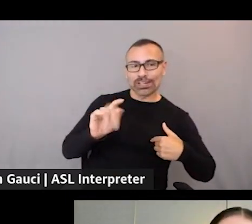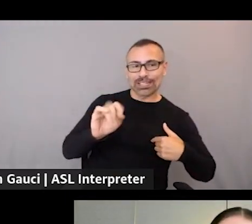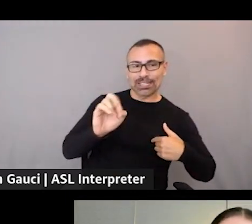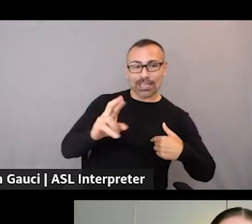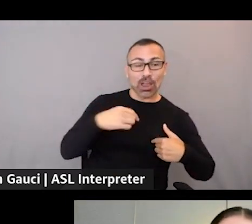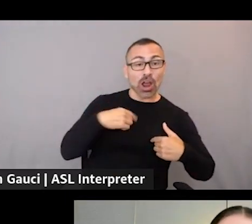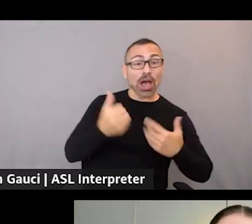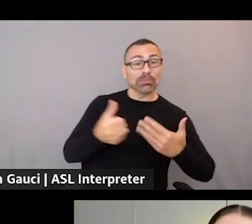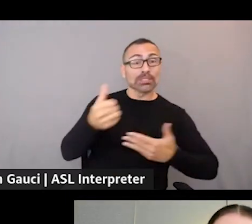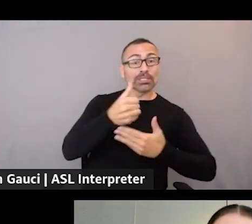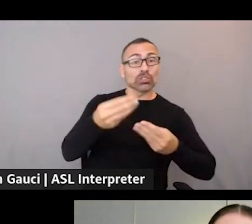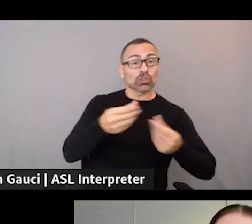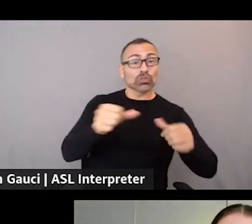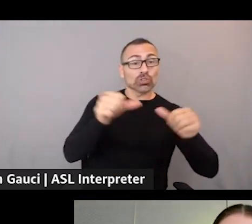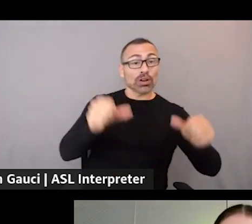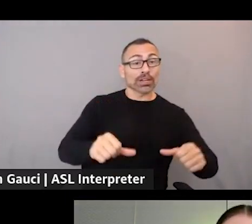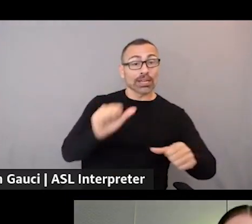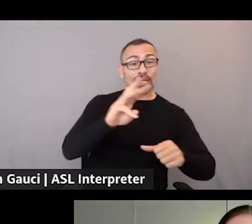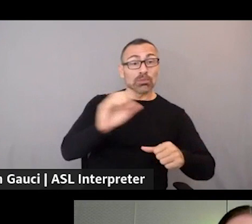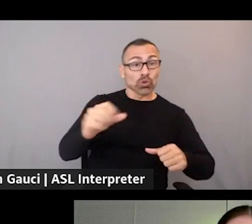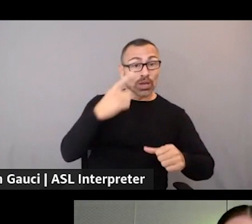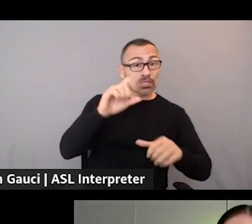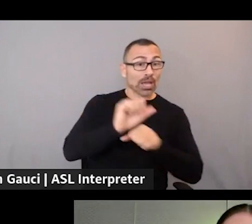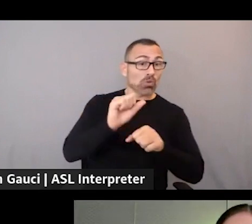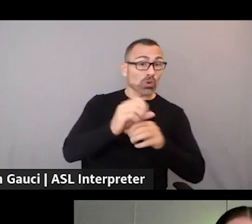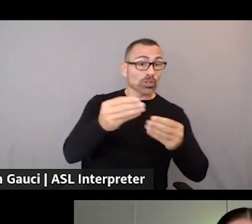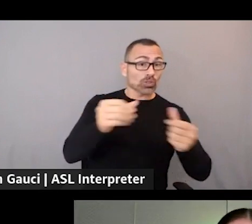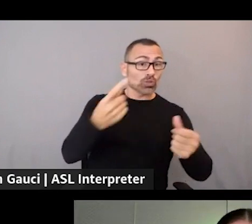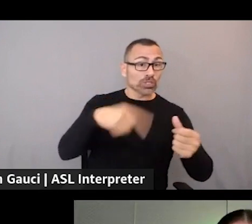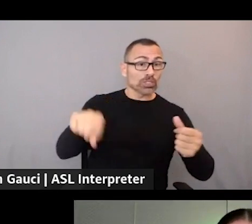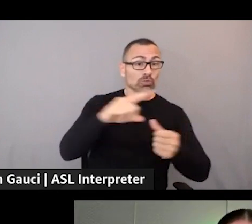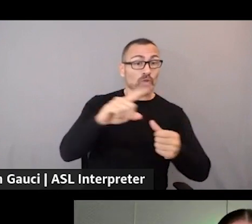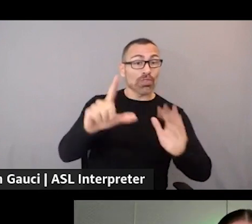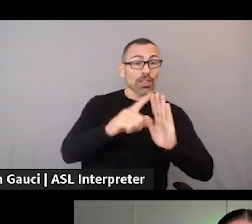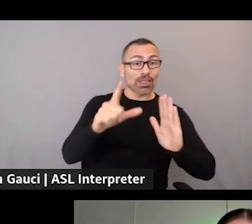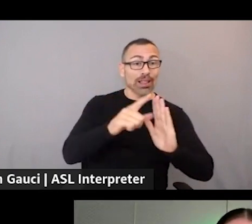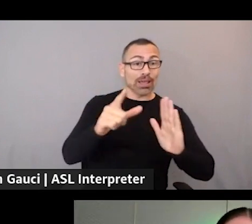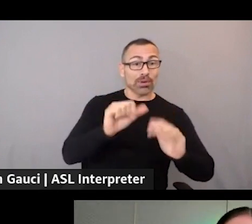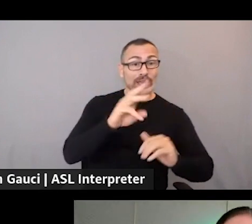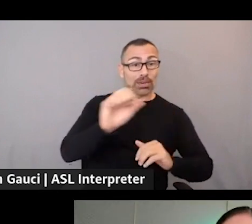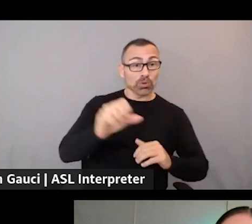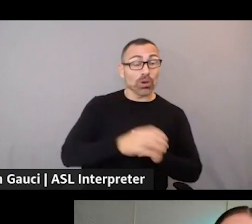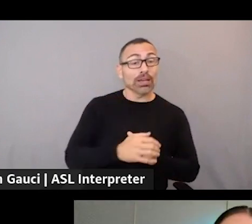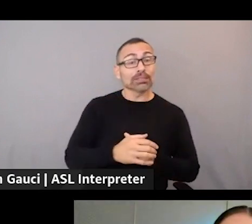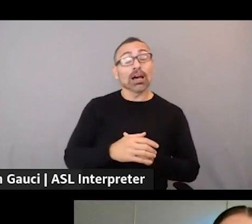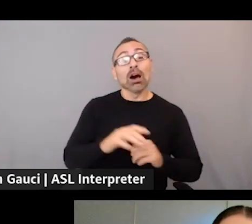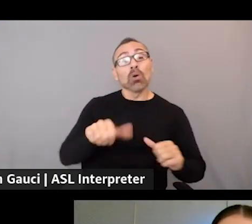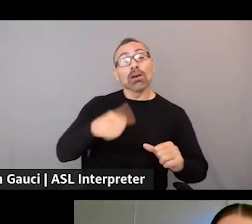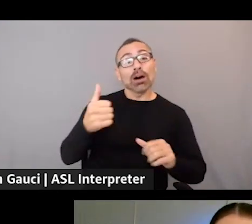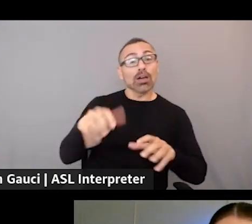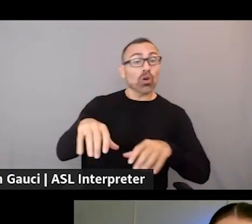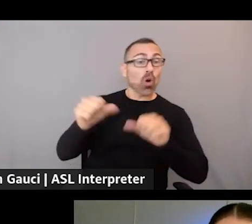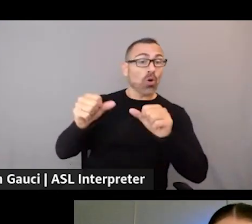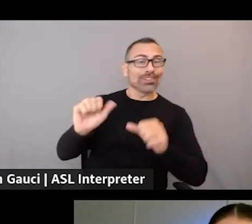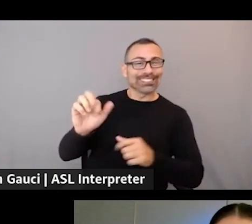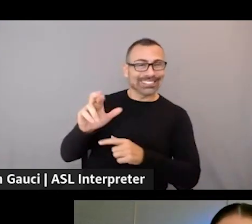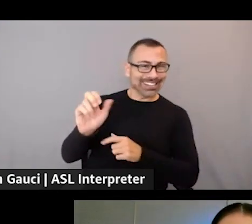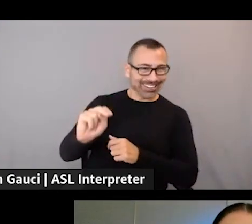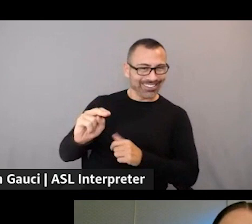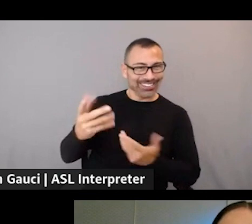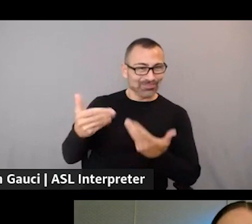Architect at AWS, where I focus on developing solutions for the AWS Solutions Library. With me, as always, is Aaron, my co-host.